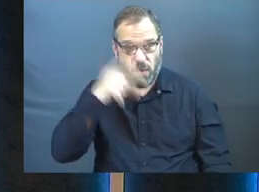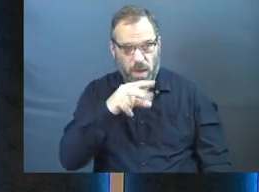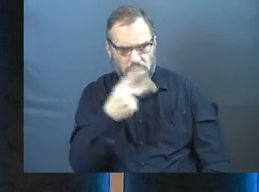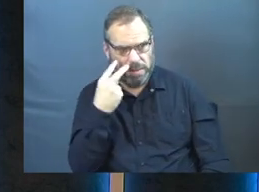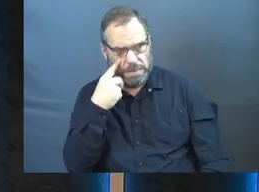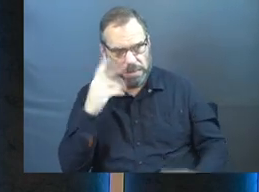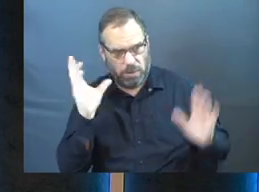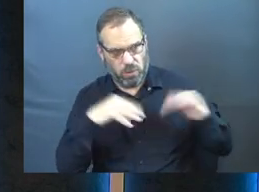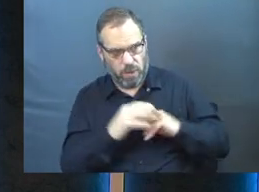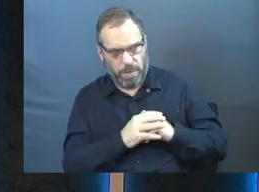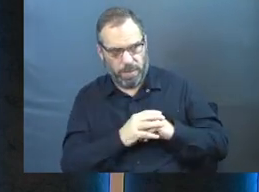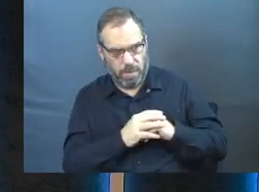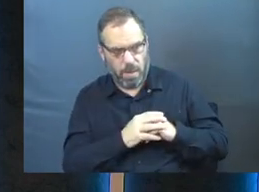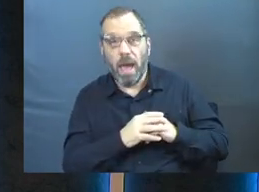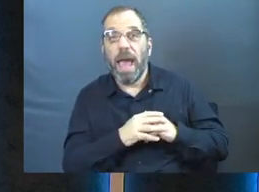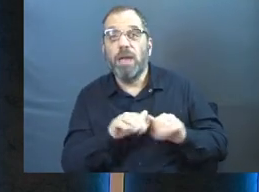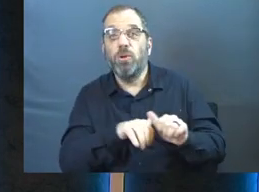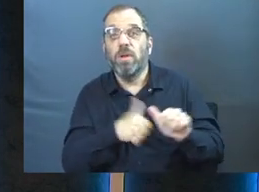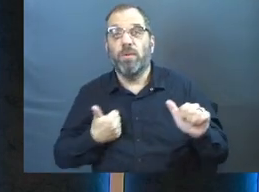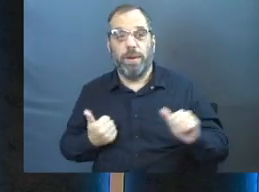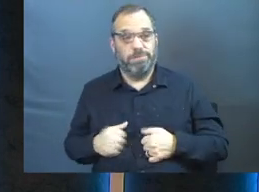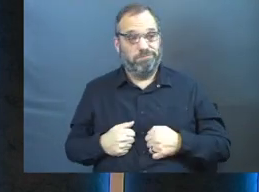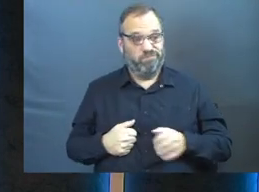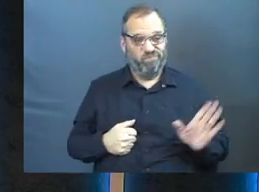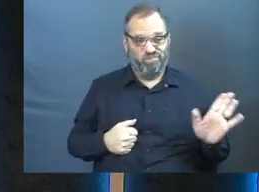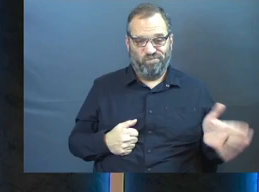the trouble and you're going to avoid it.